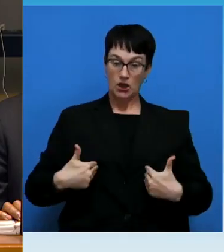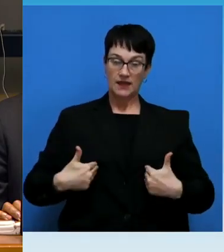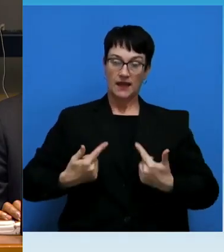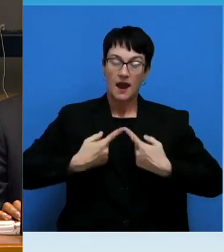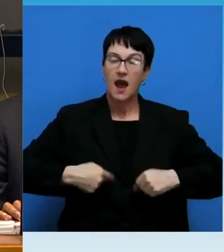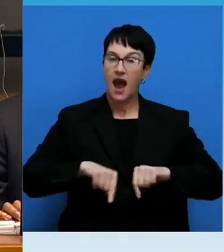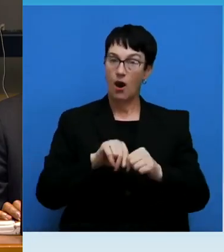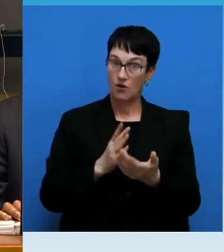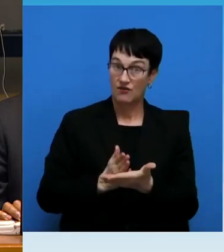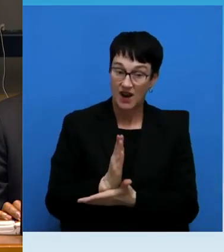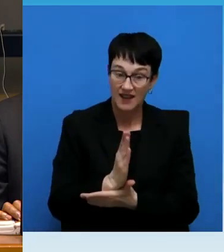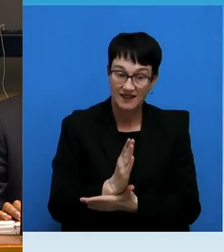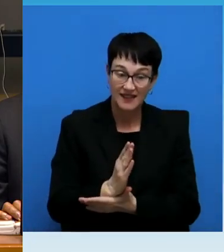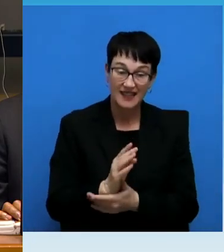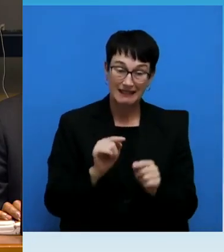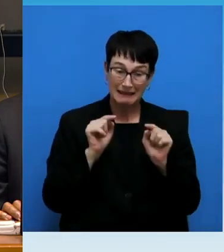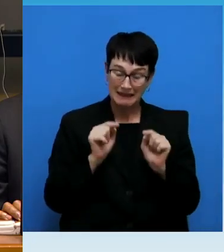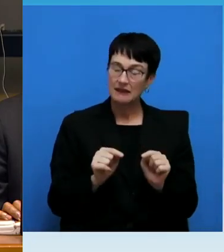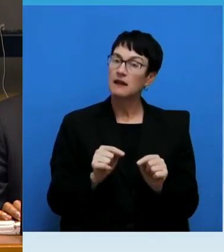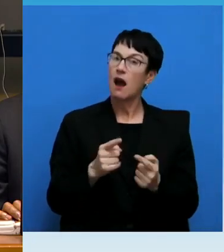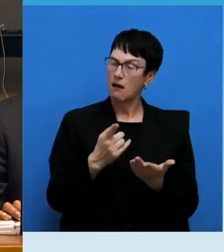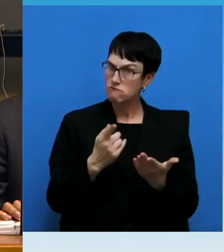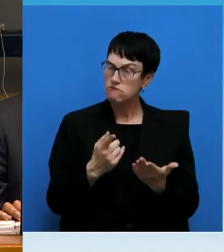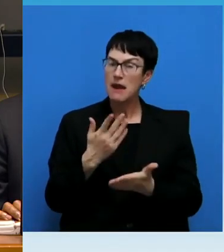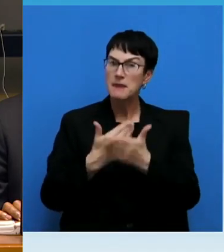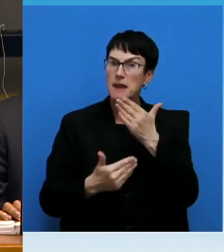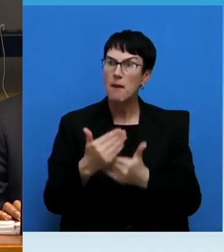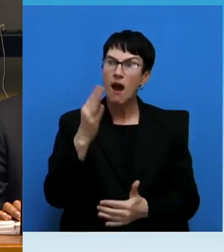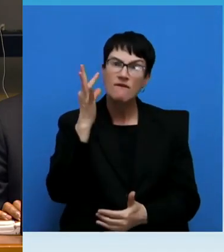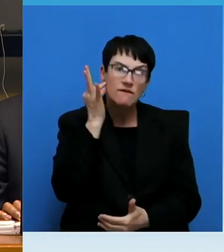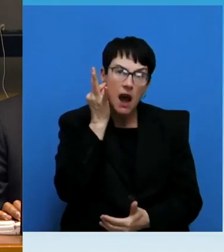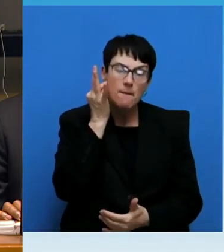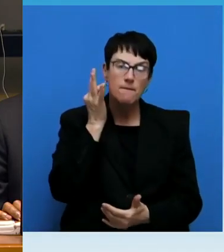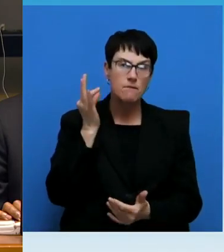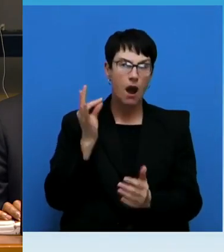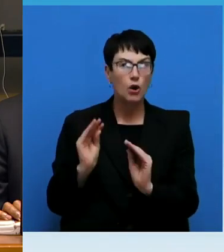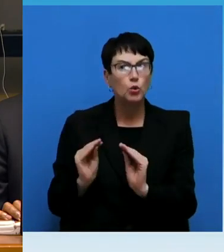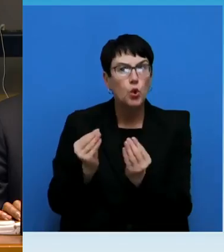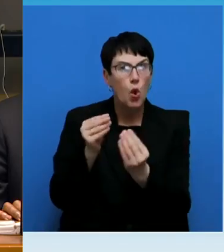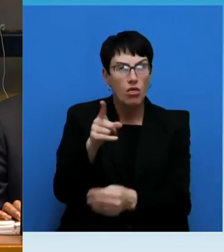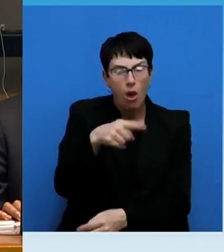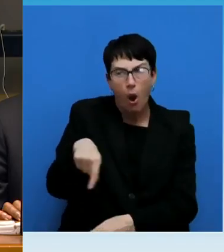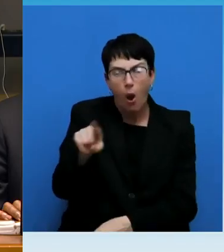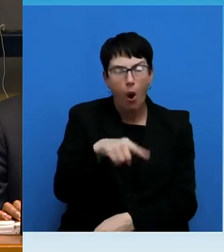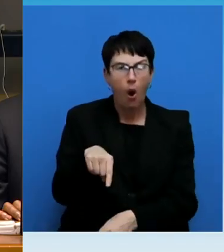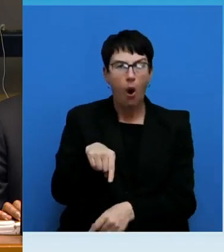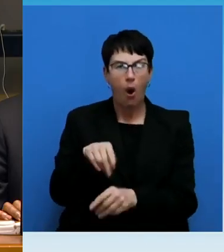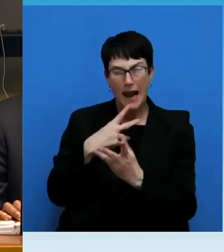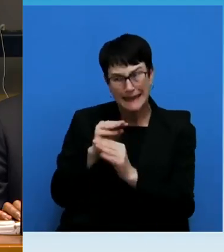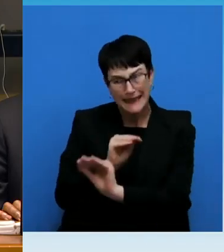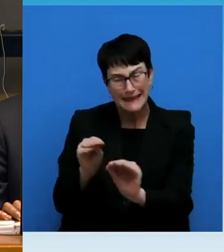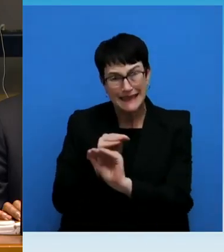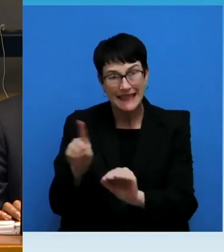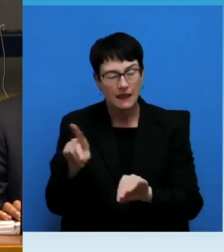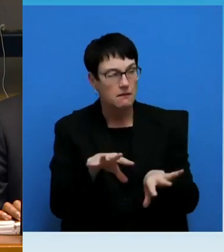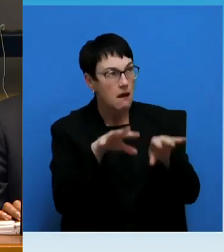sexual and reproductive health and rights. These educational sessions have been a transformative catalytic